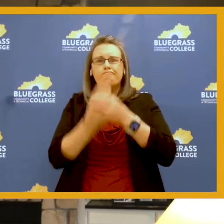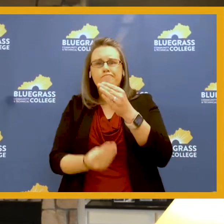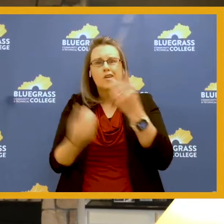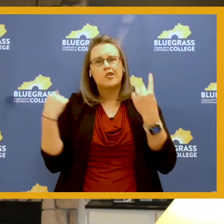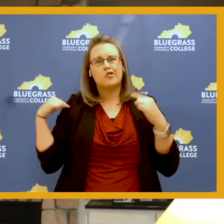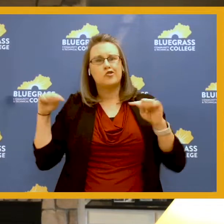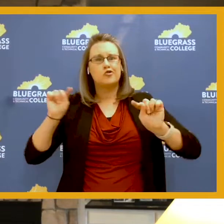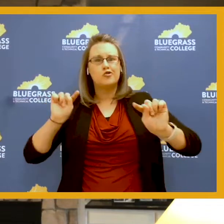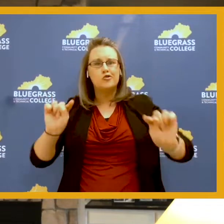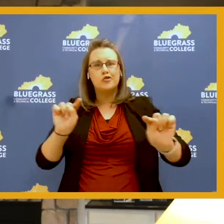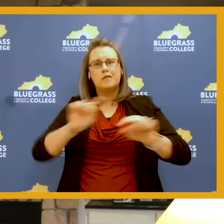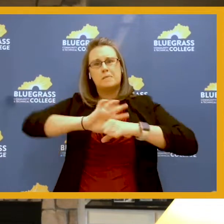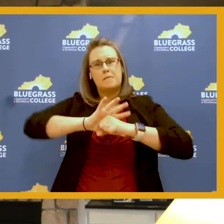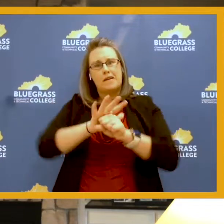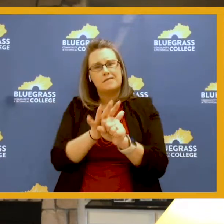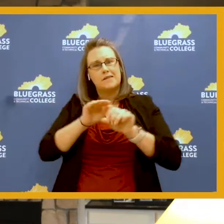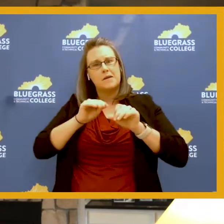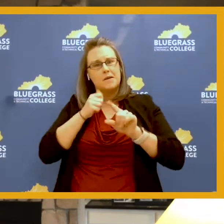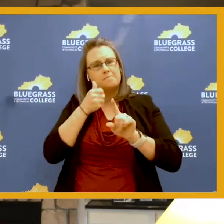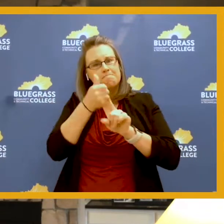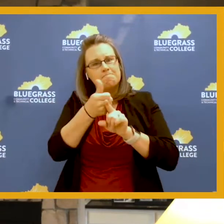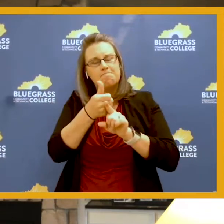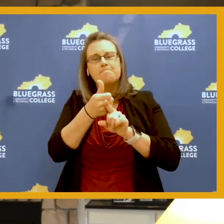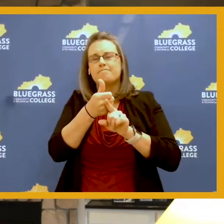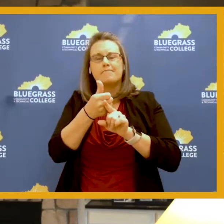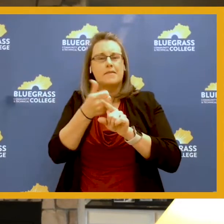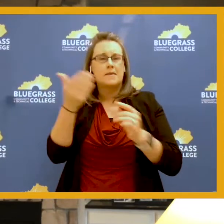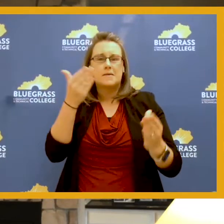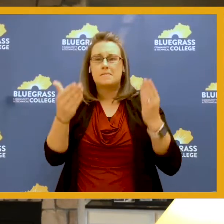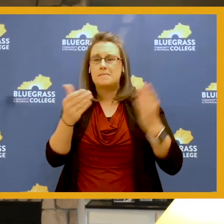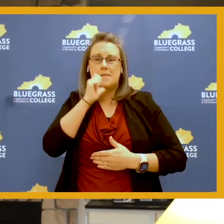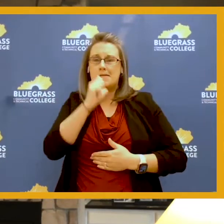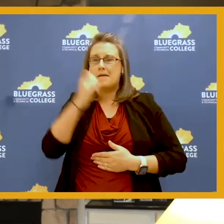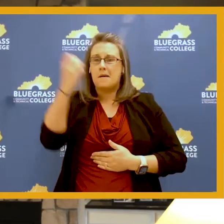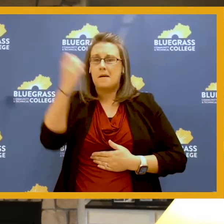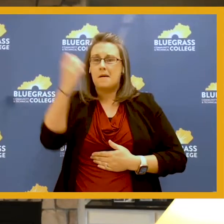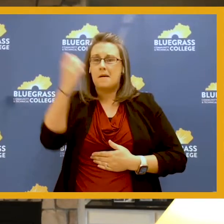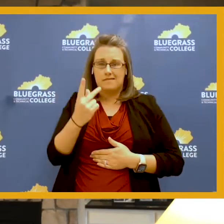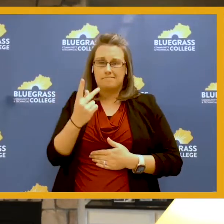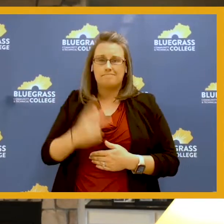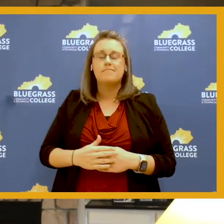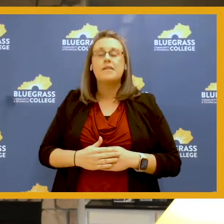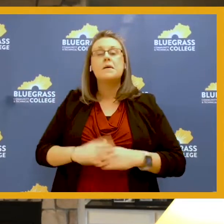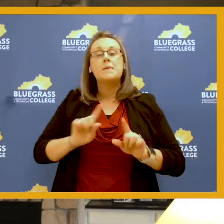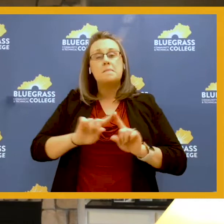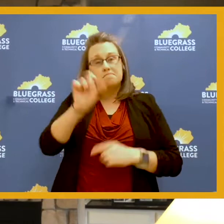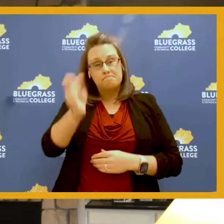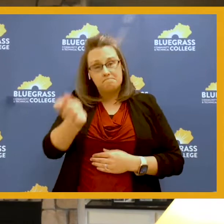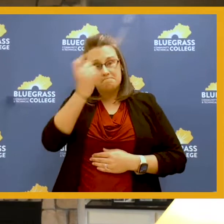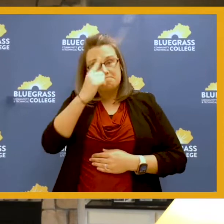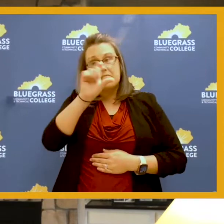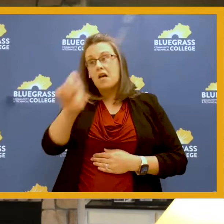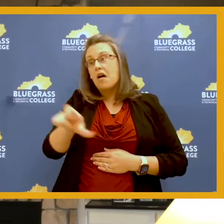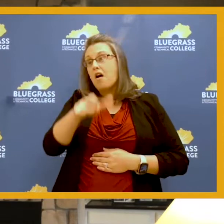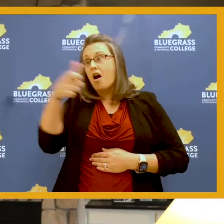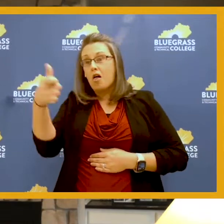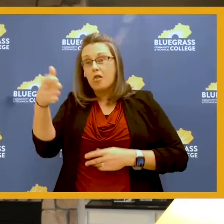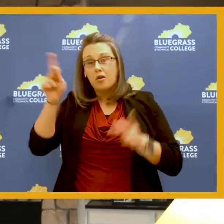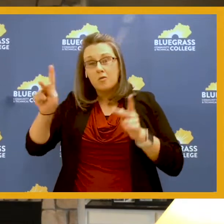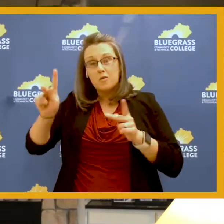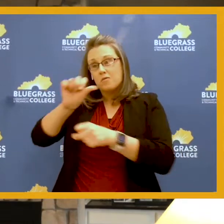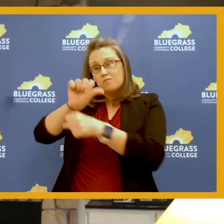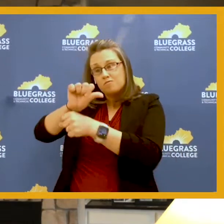this pandemic and unfortunately may never return. Now, on the other hand, people working in positions that